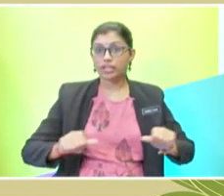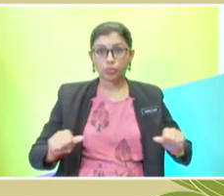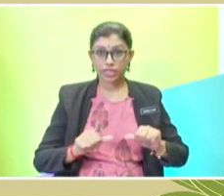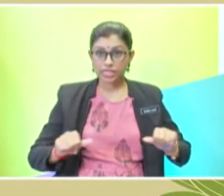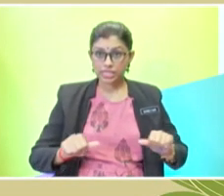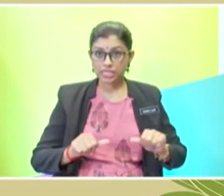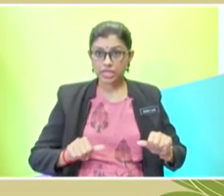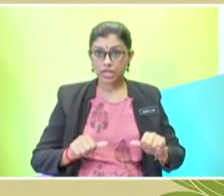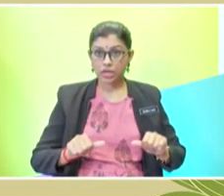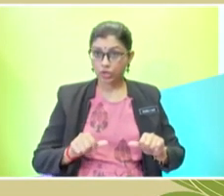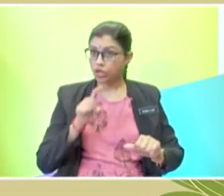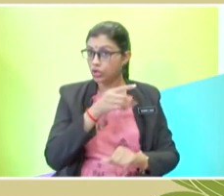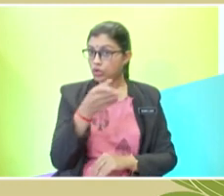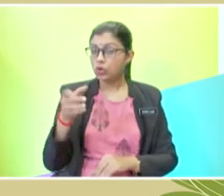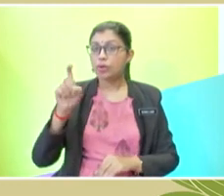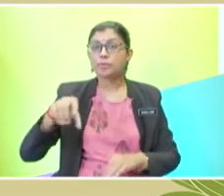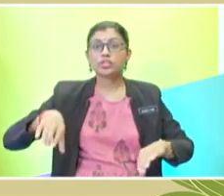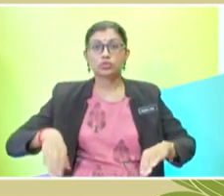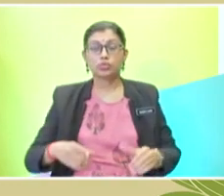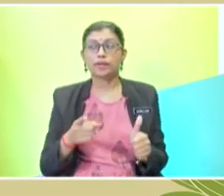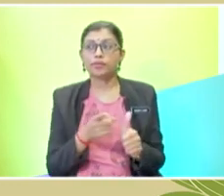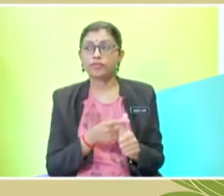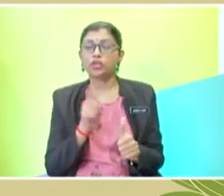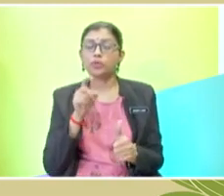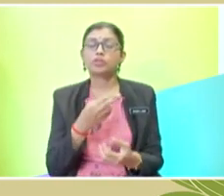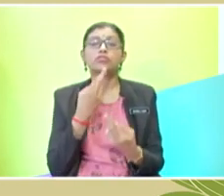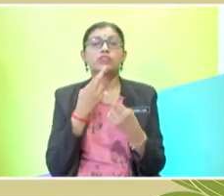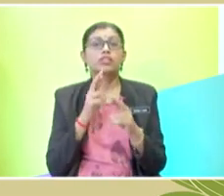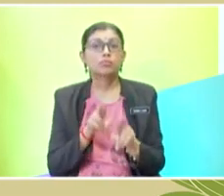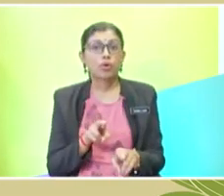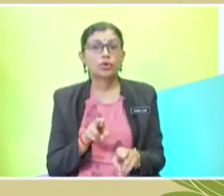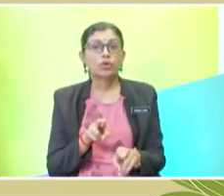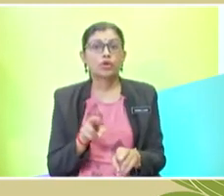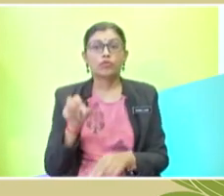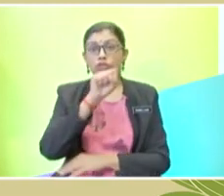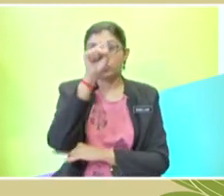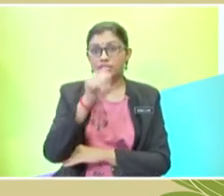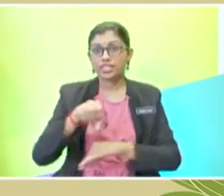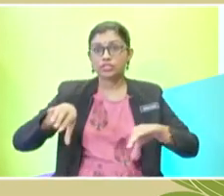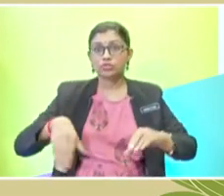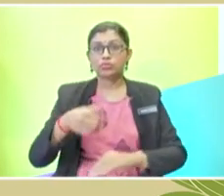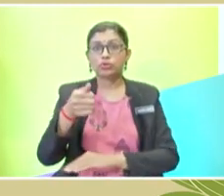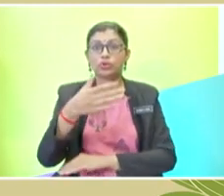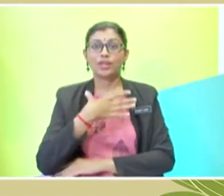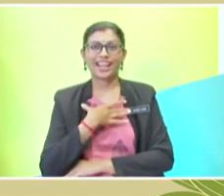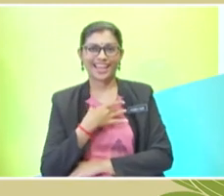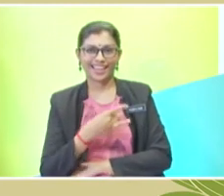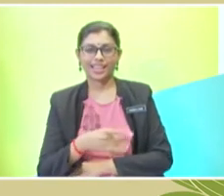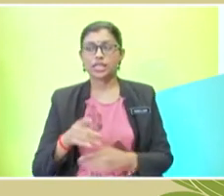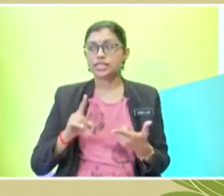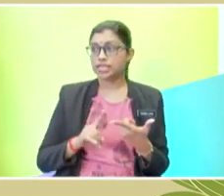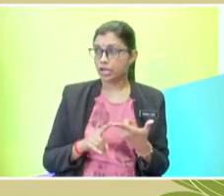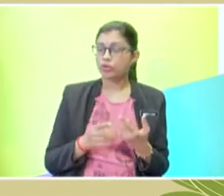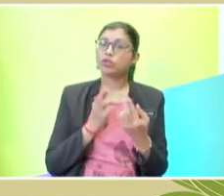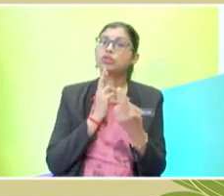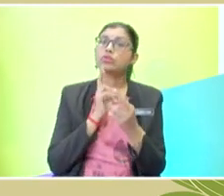would like students to be able to respond to the question, do you like? And the second activity would be an activity where students respond